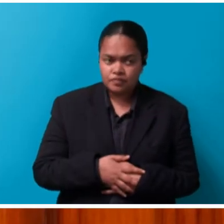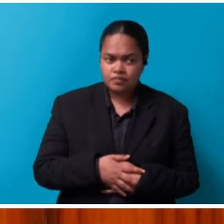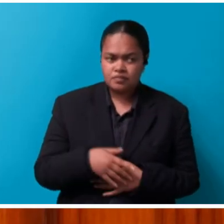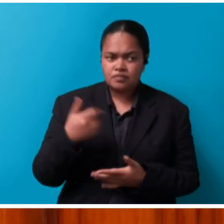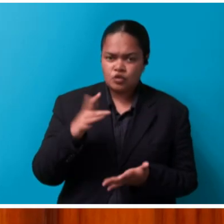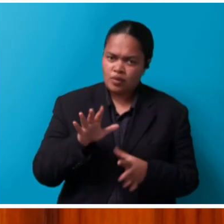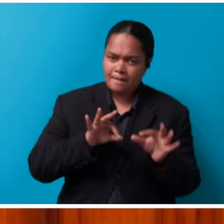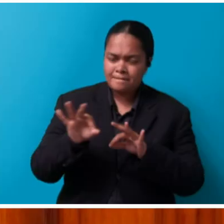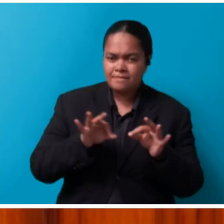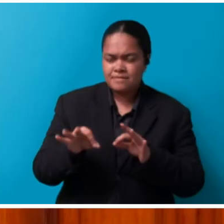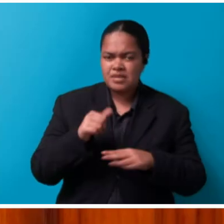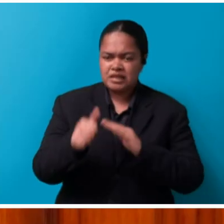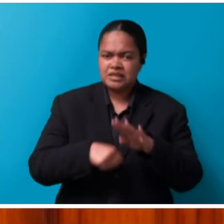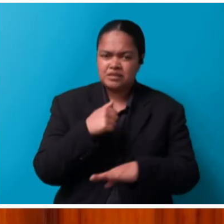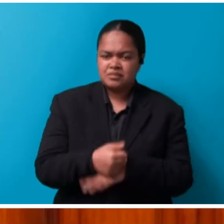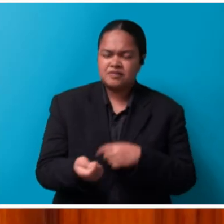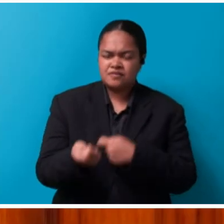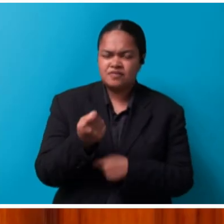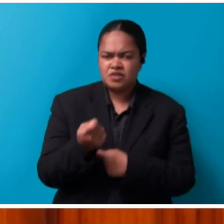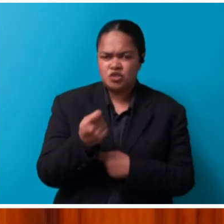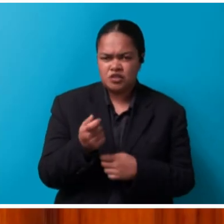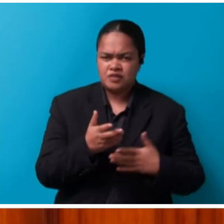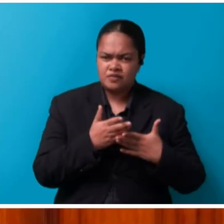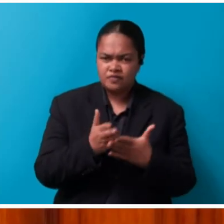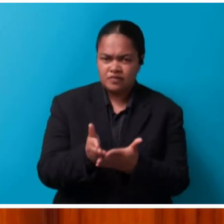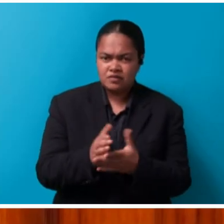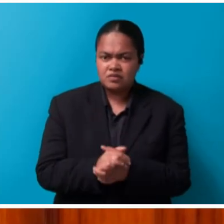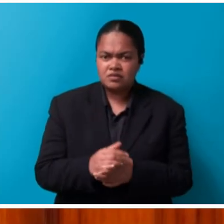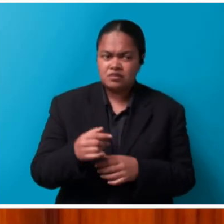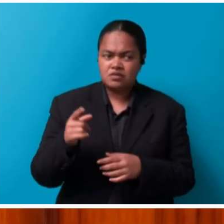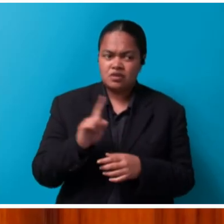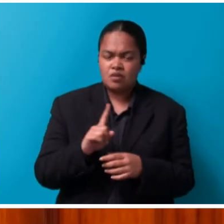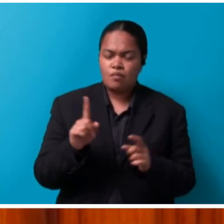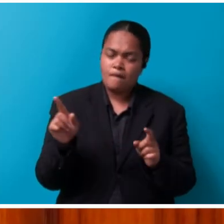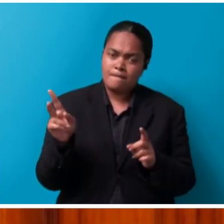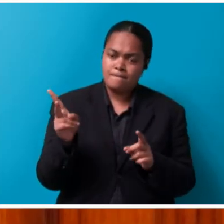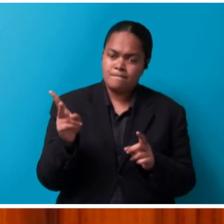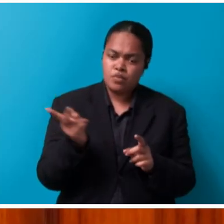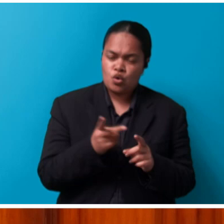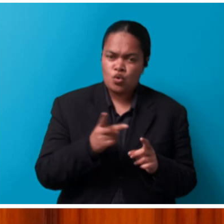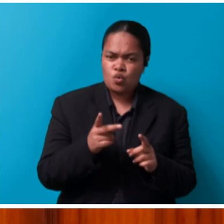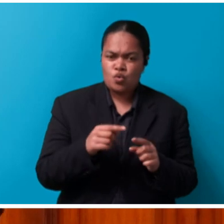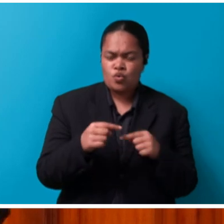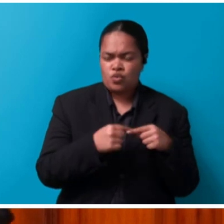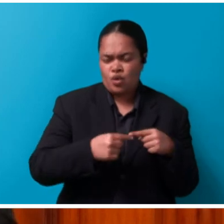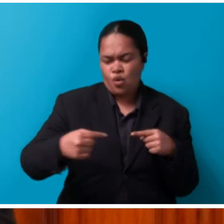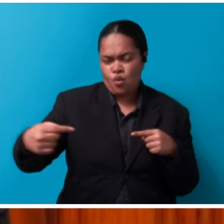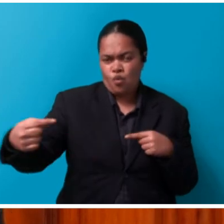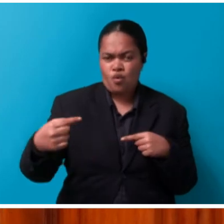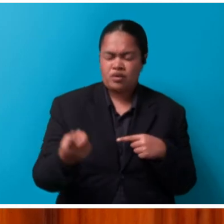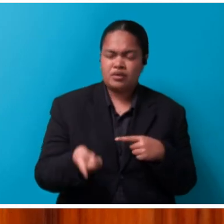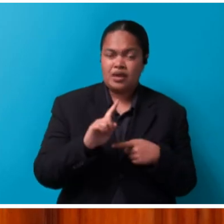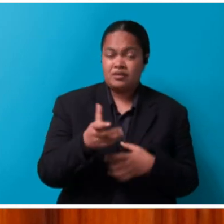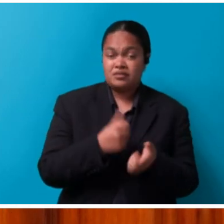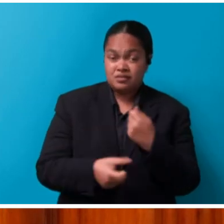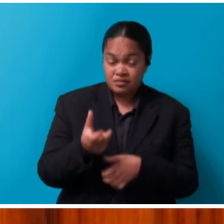plans to establish a fishing fleet, both longliners and purseaners, and the Ministry is in